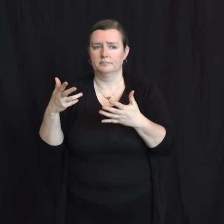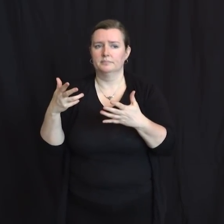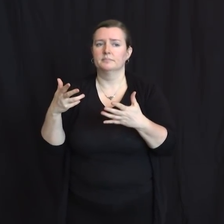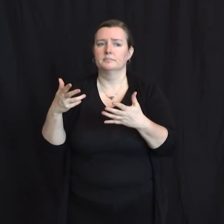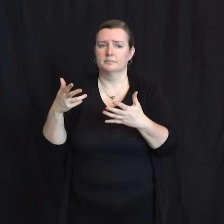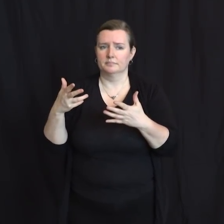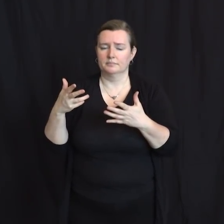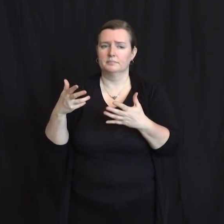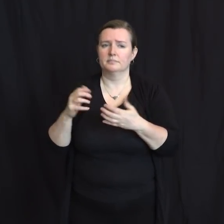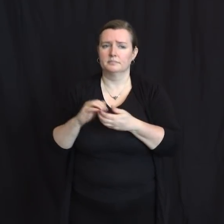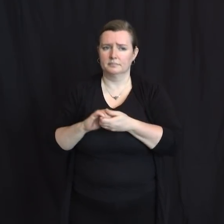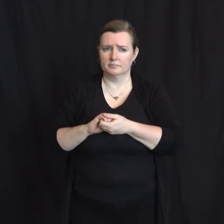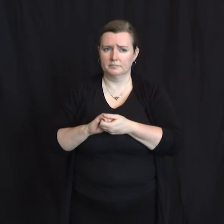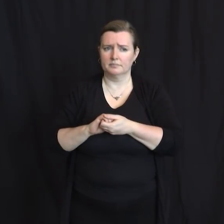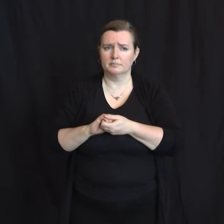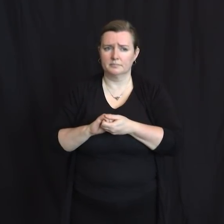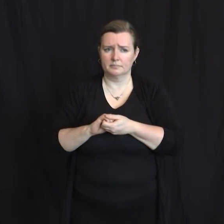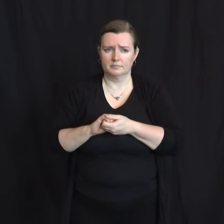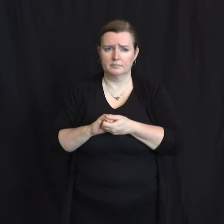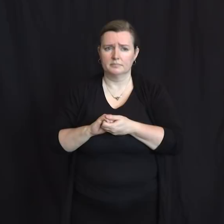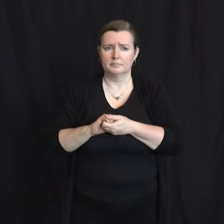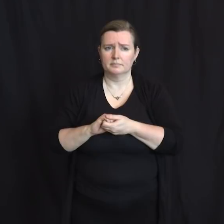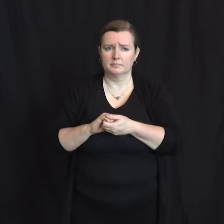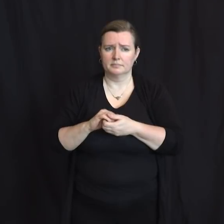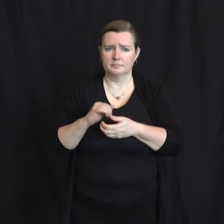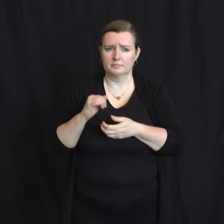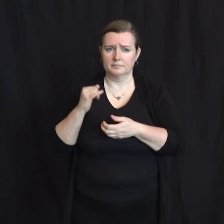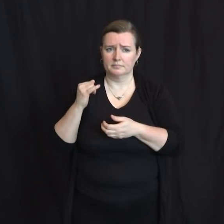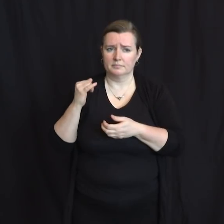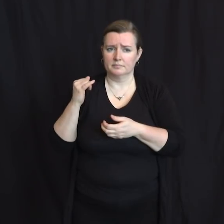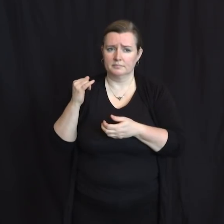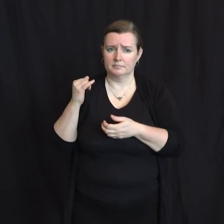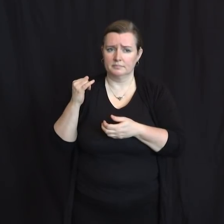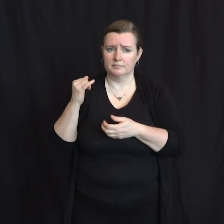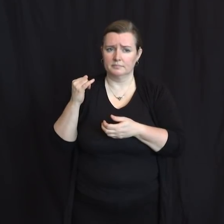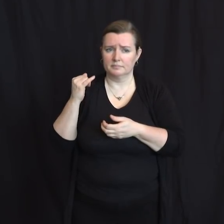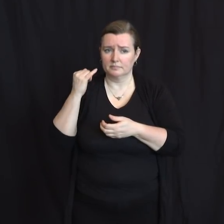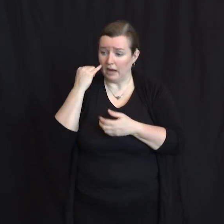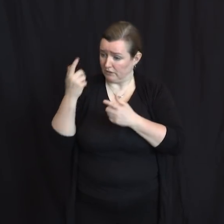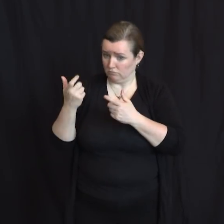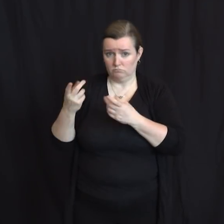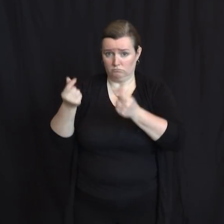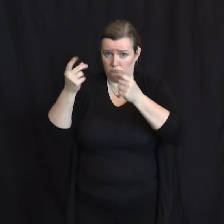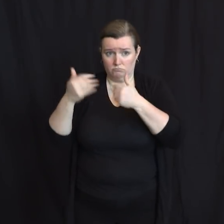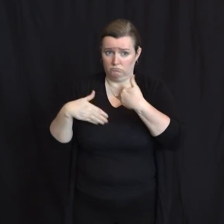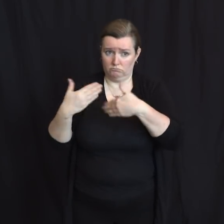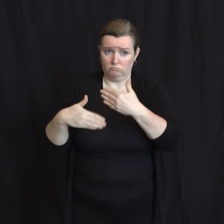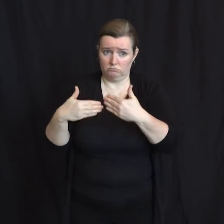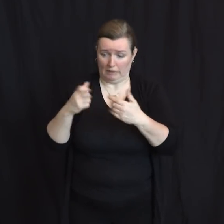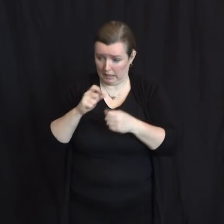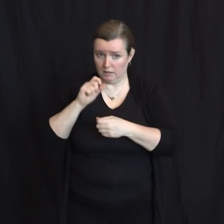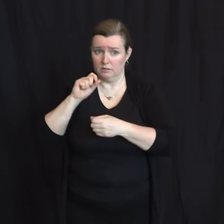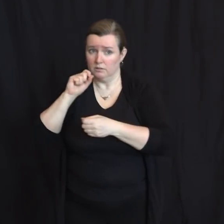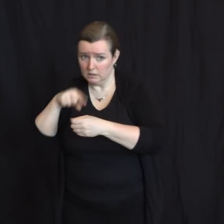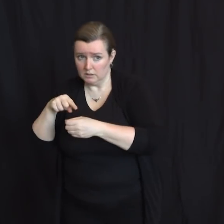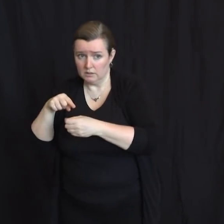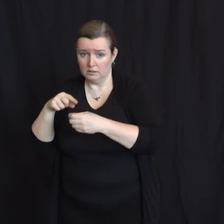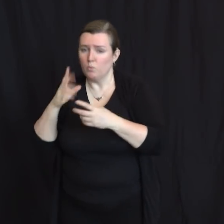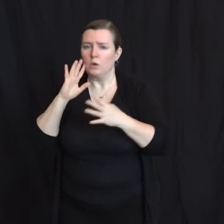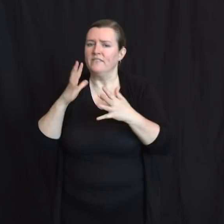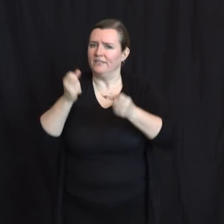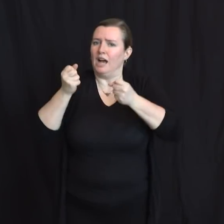Clearly, if that worked for saliva, you've then got a very quick turnaround, and exactly, it's a game changer at that point. Yeah. Extraordinary work. I